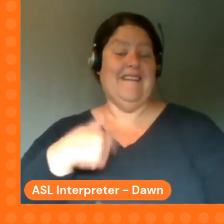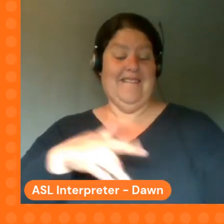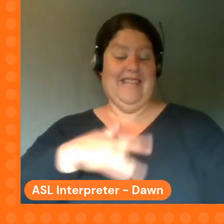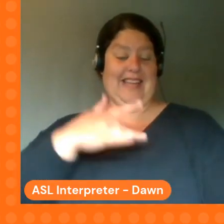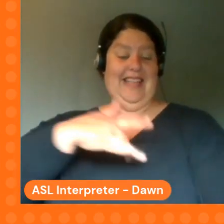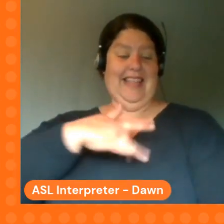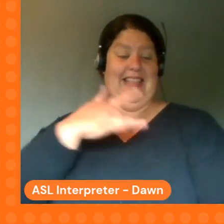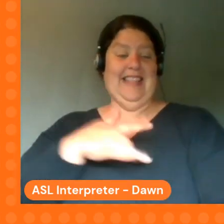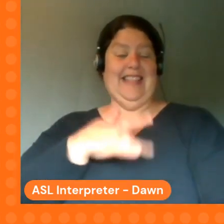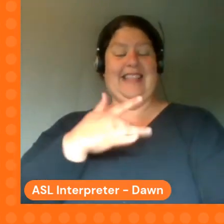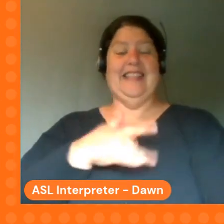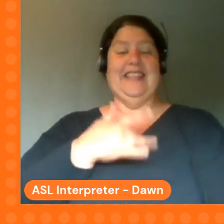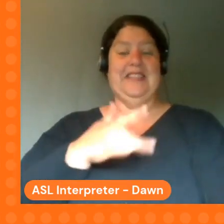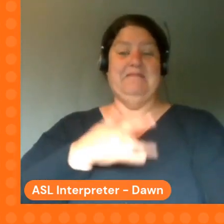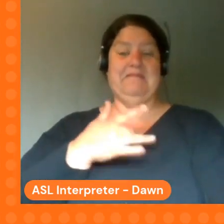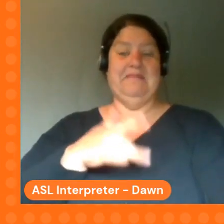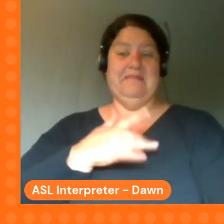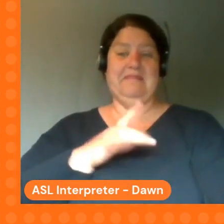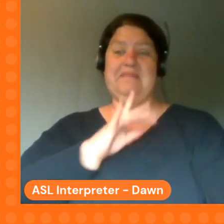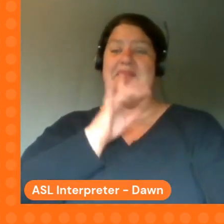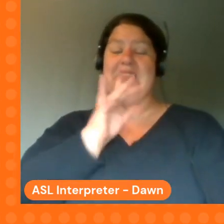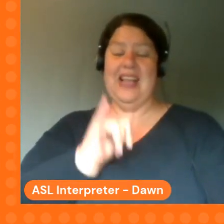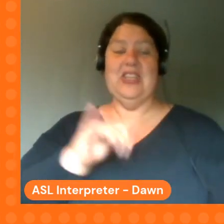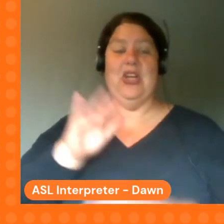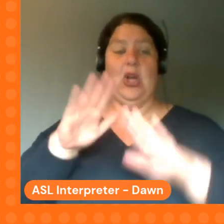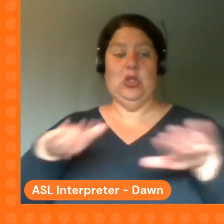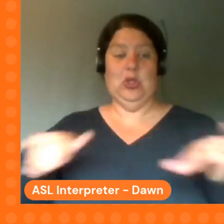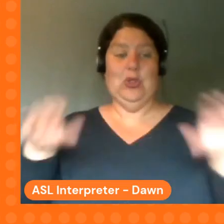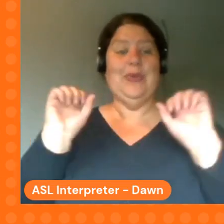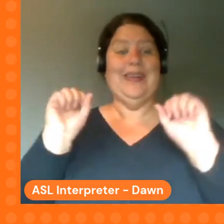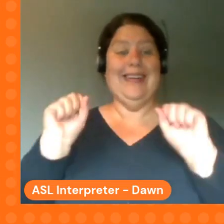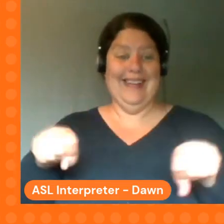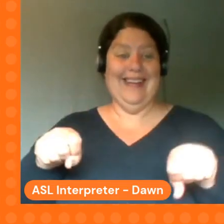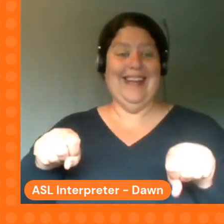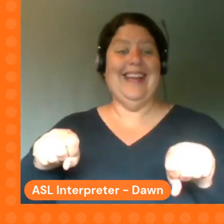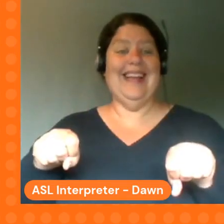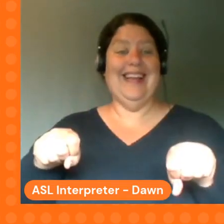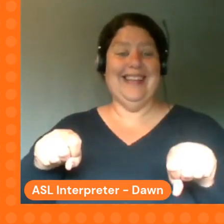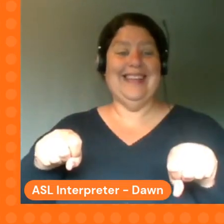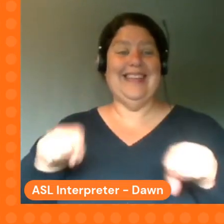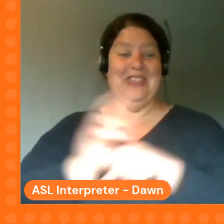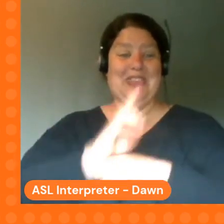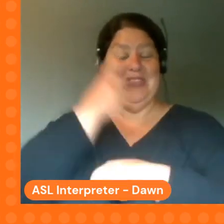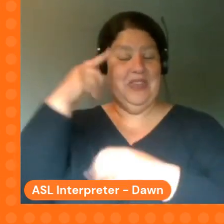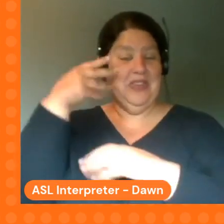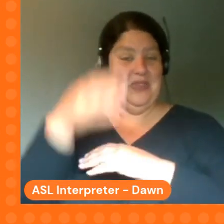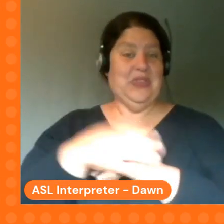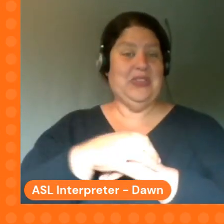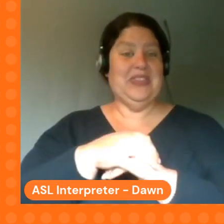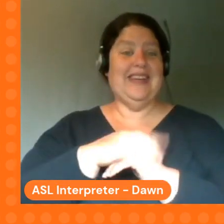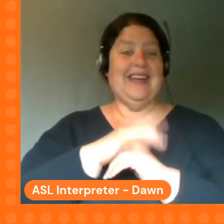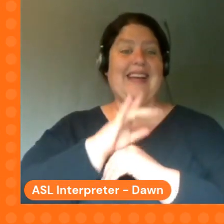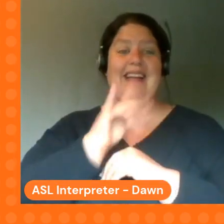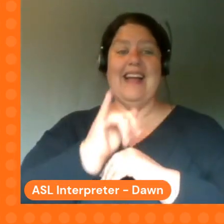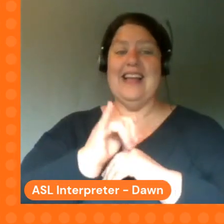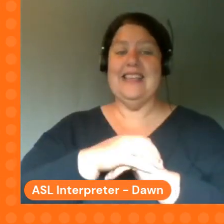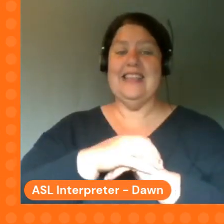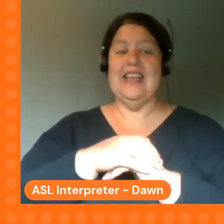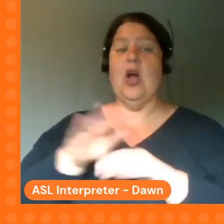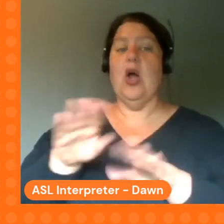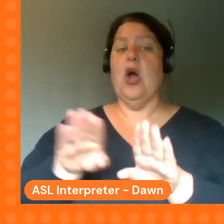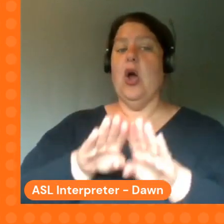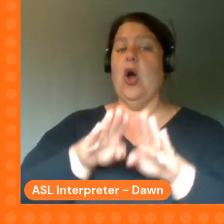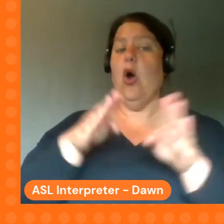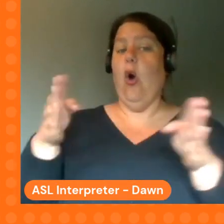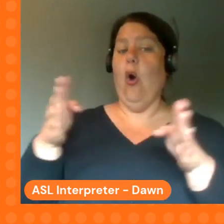actually the children could actually take in for the future was actually an open, innovative, and creative